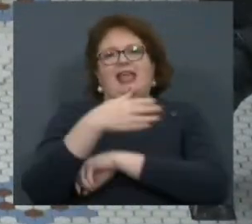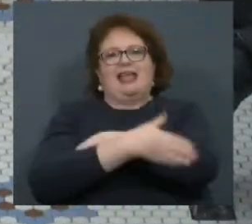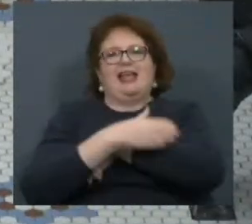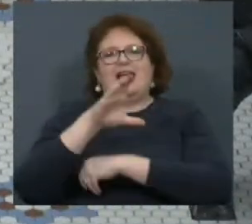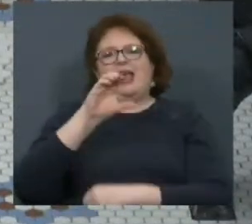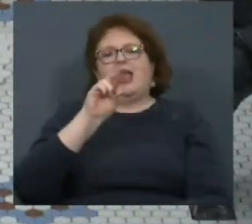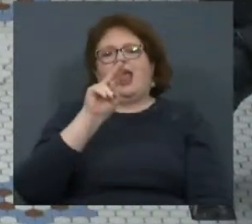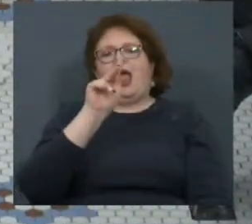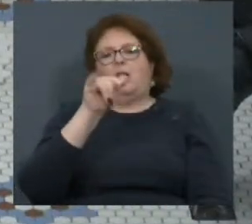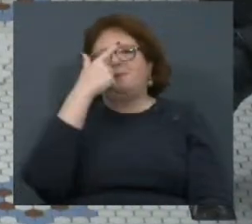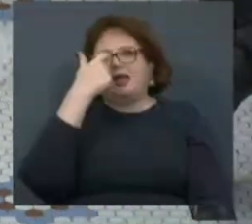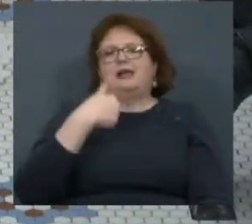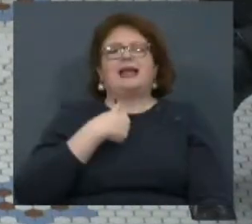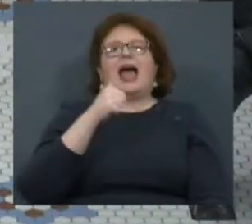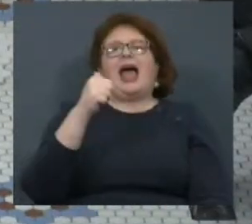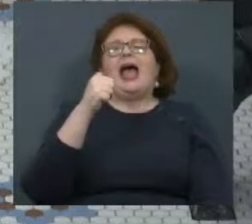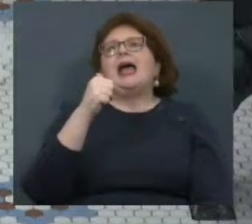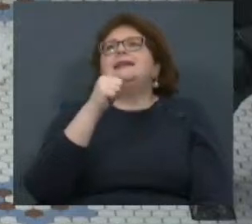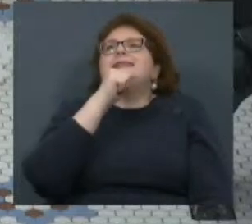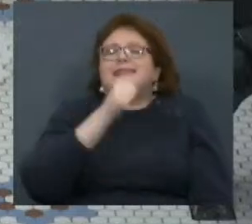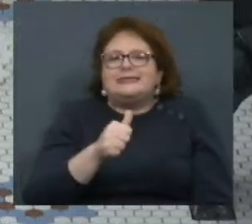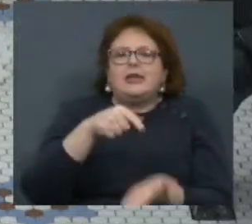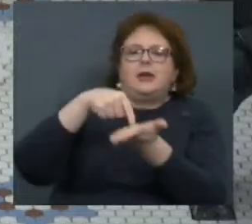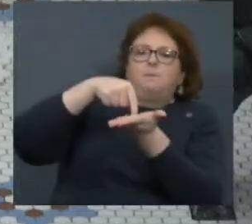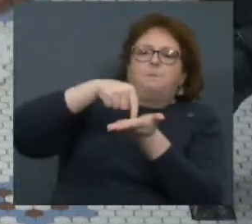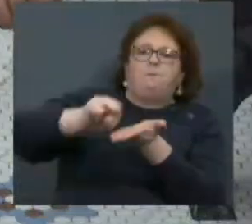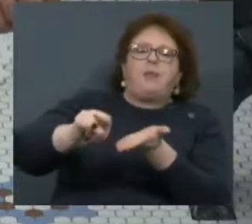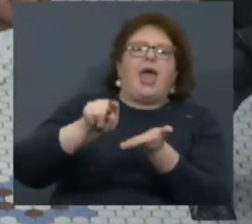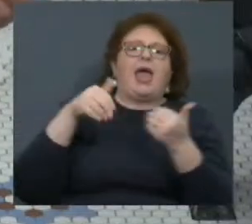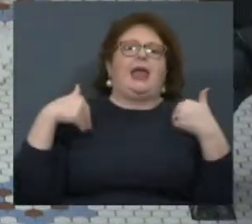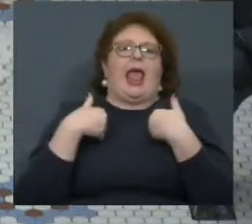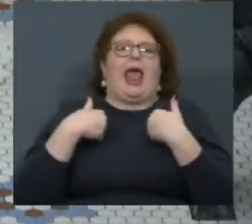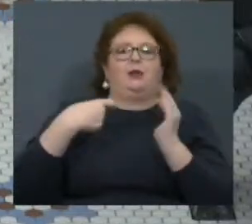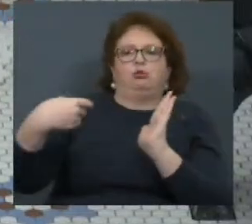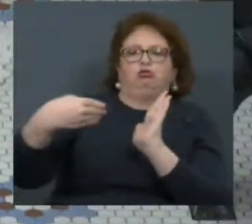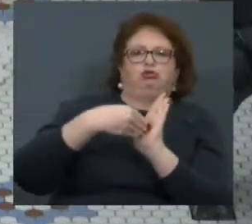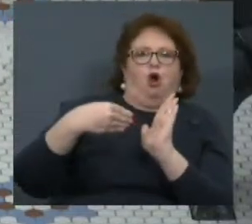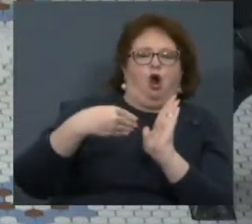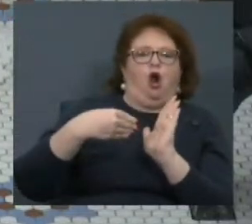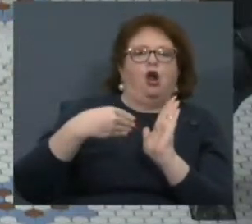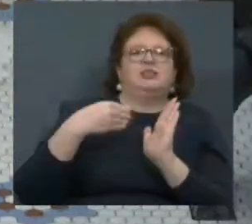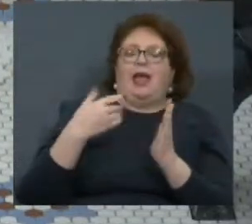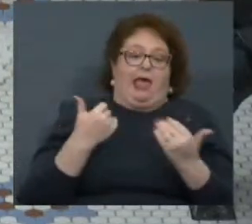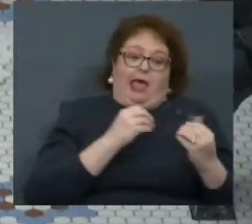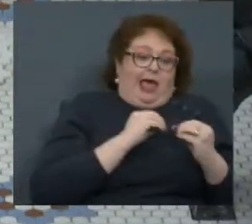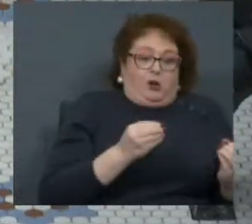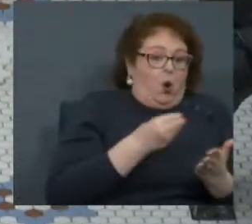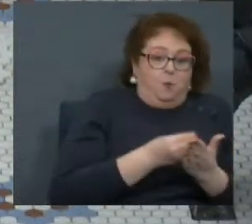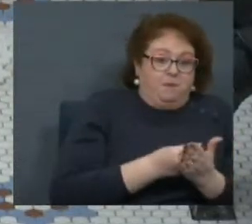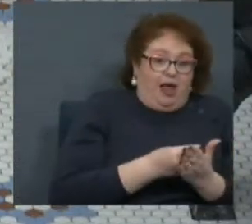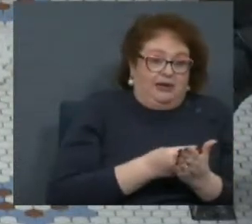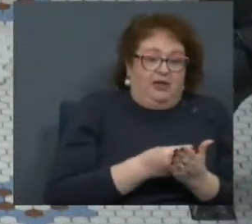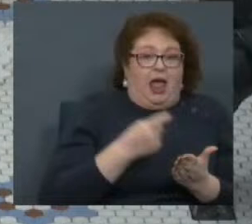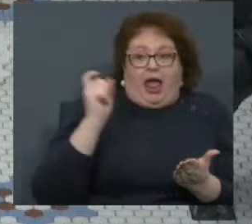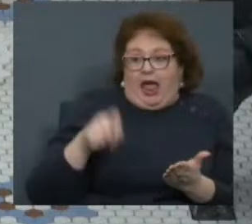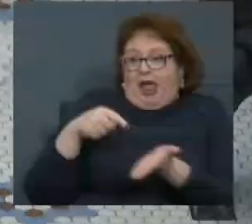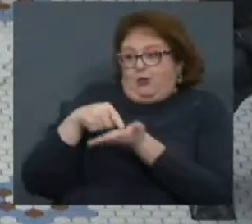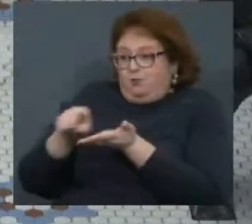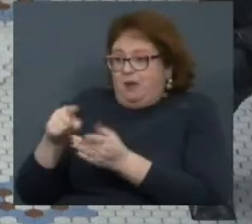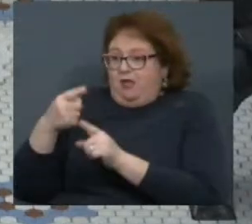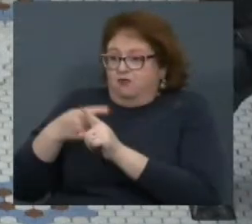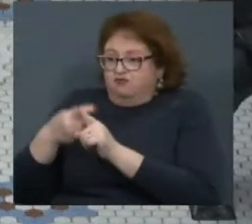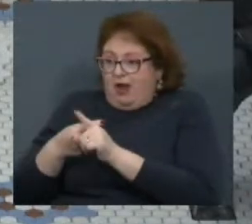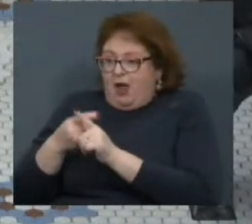animal charge, just failure to pay, multiple failure to pays, because there was no money. It was either pay your rent and keep the lights on or pay